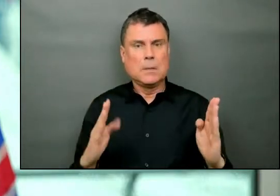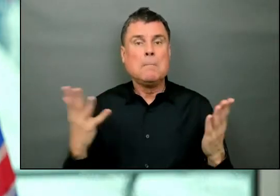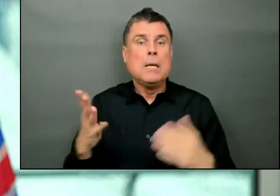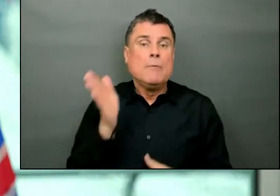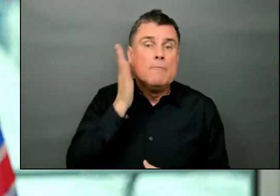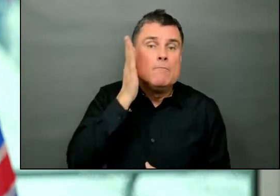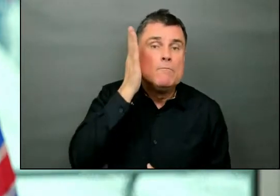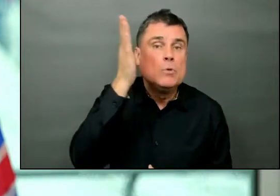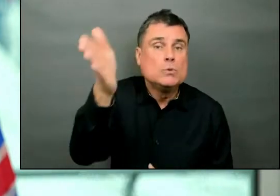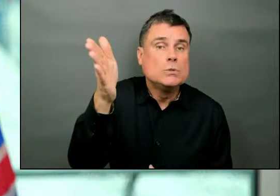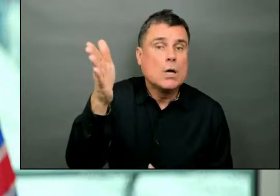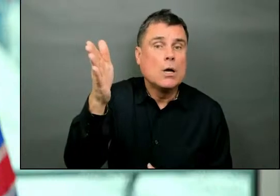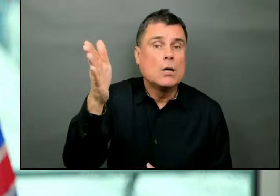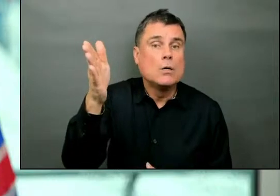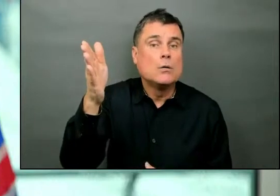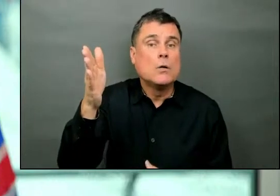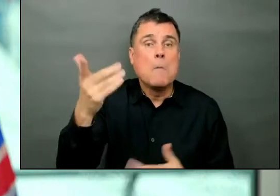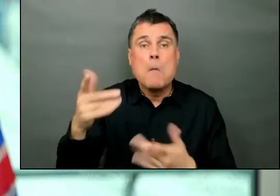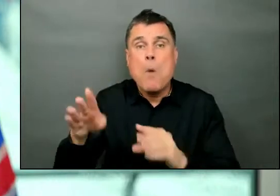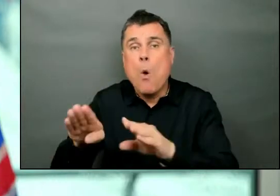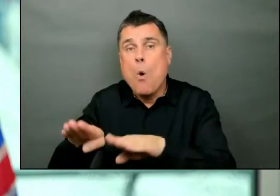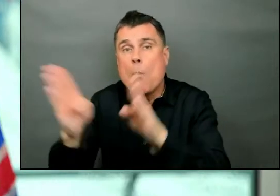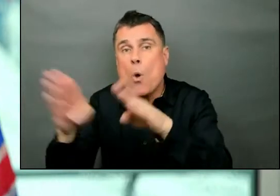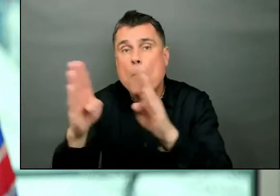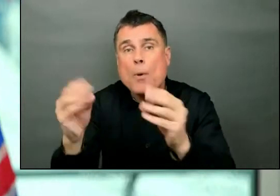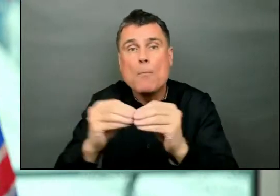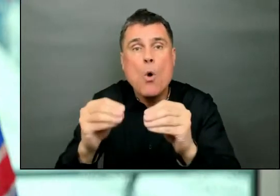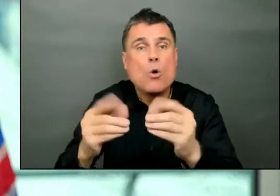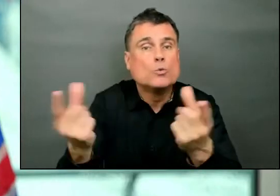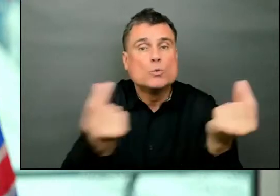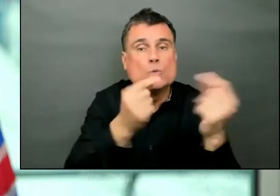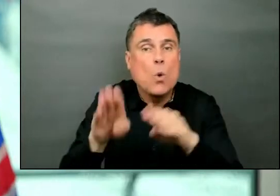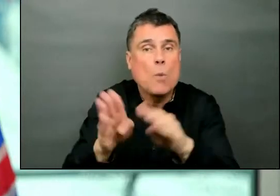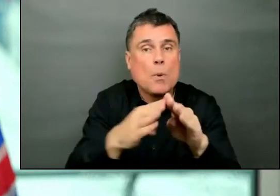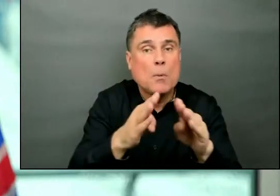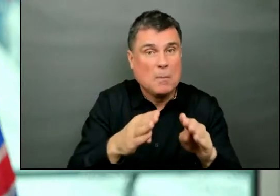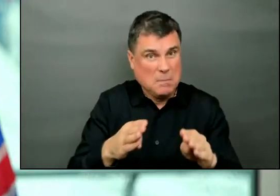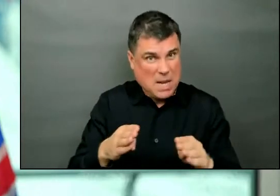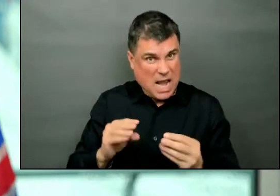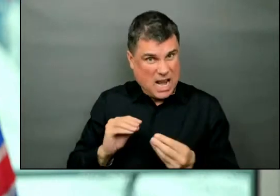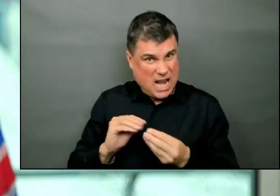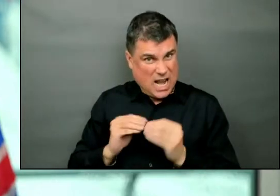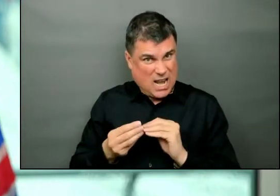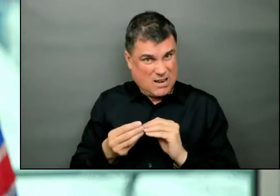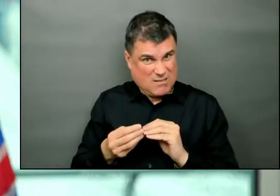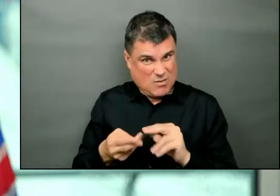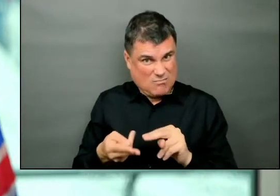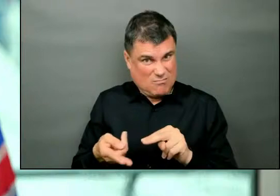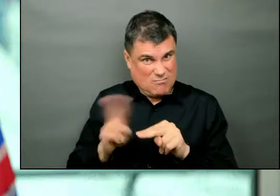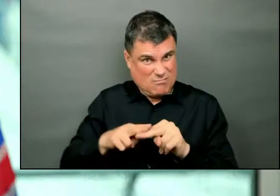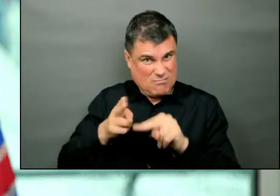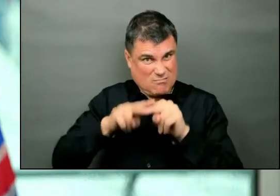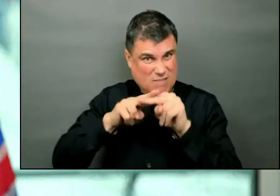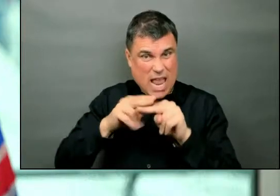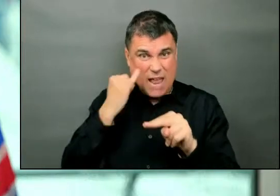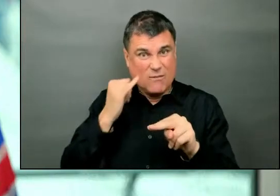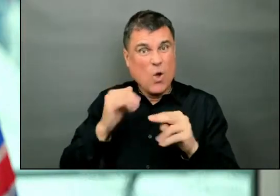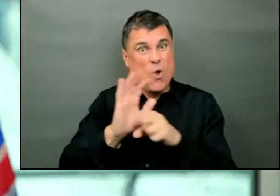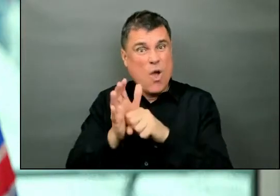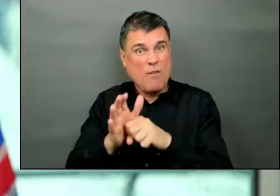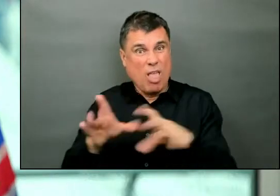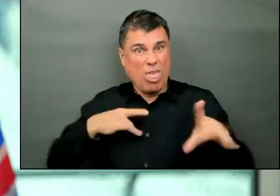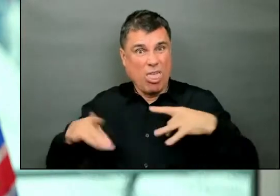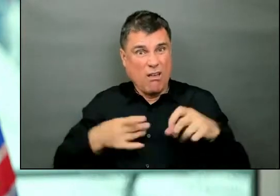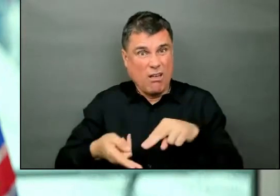happens if they don't go down? At what point will we be talking about increasing restrictions? And can you also answer that, or